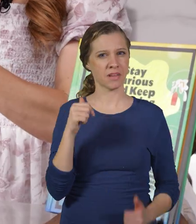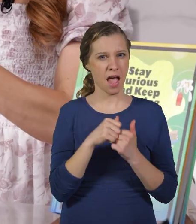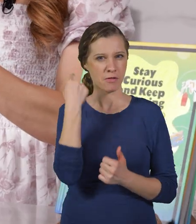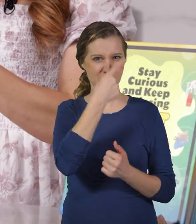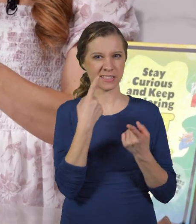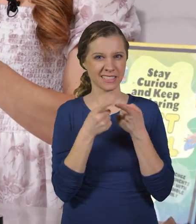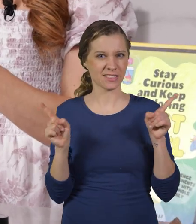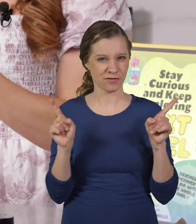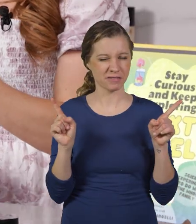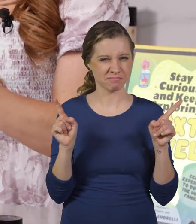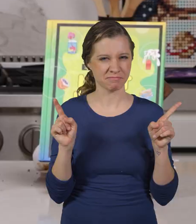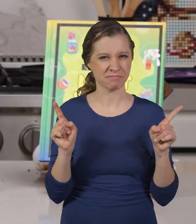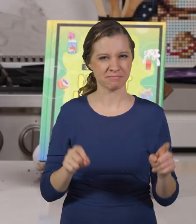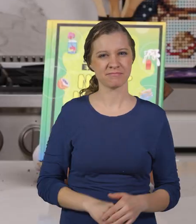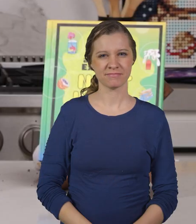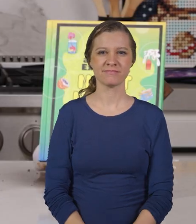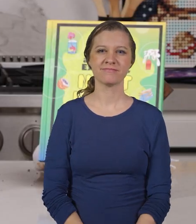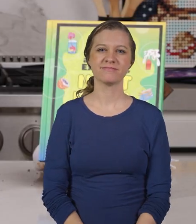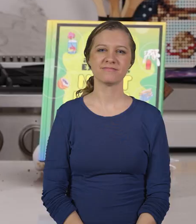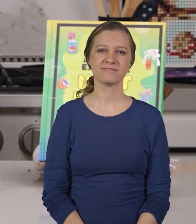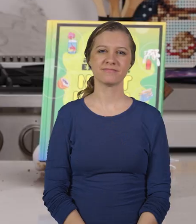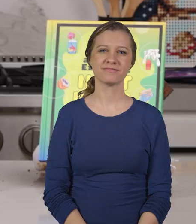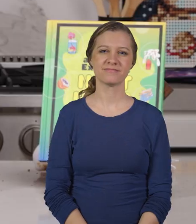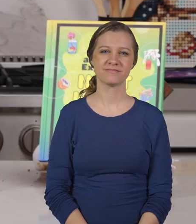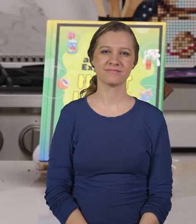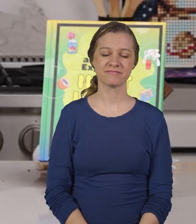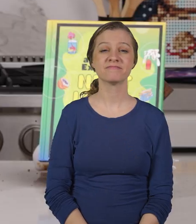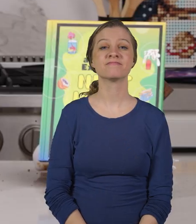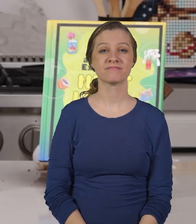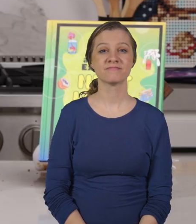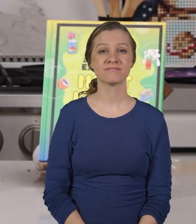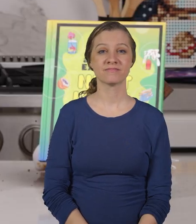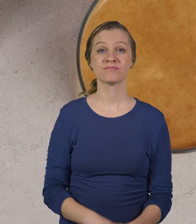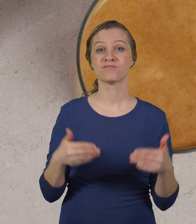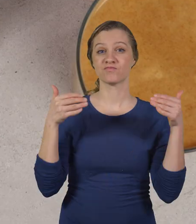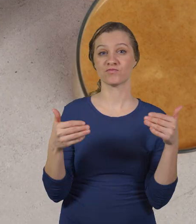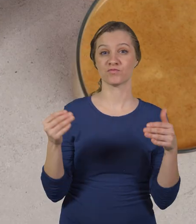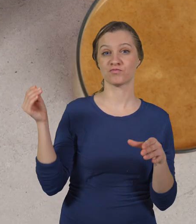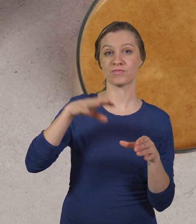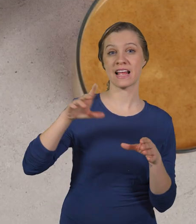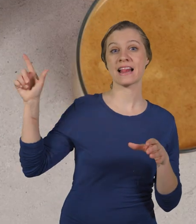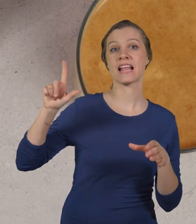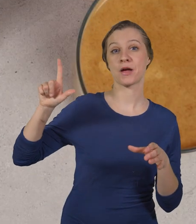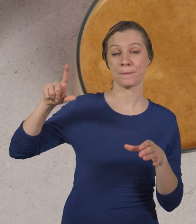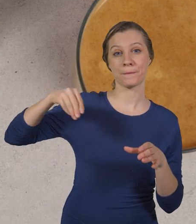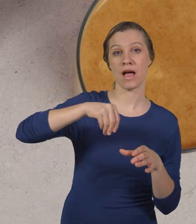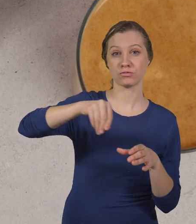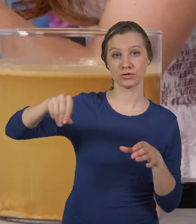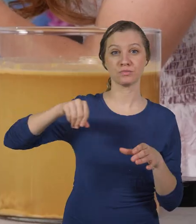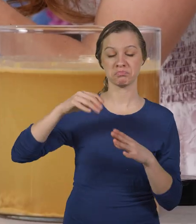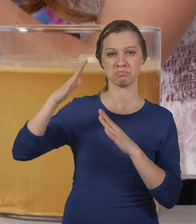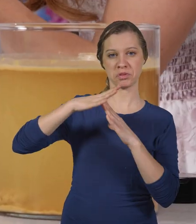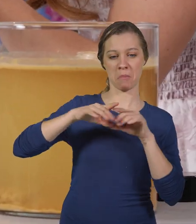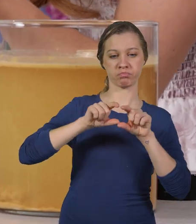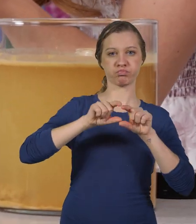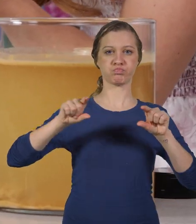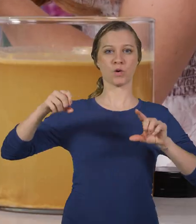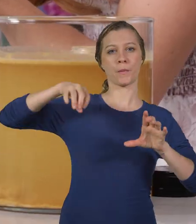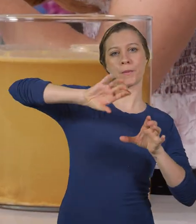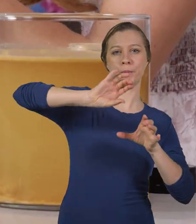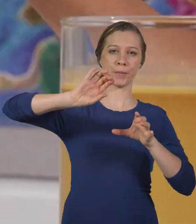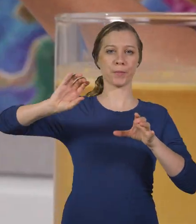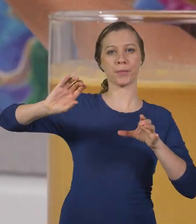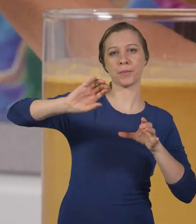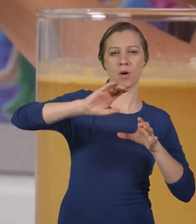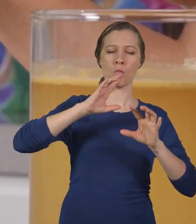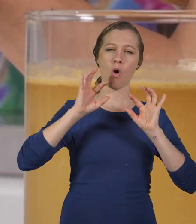different. So we are going to put our Lycopodium powder on top of the water. Really good